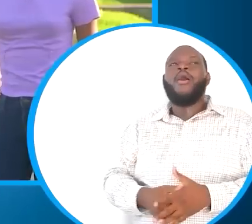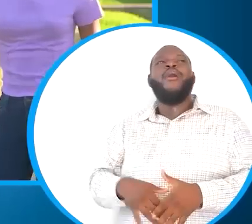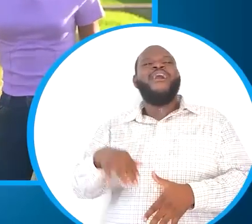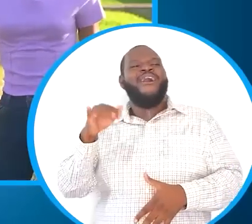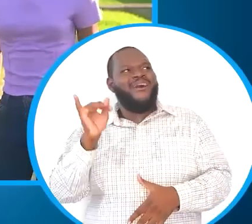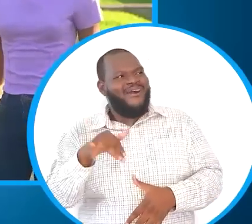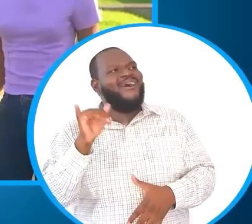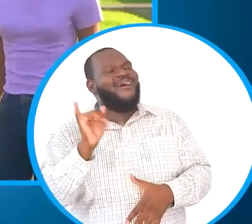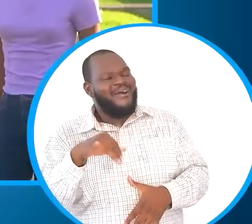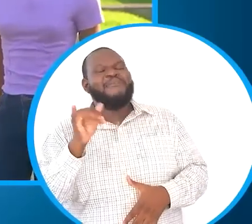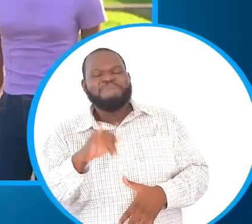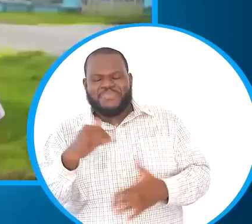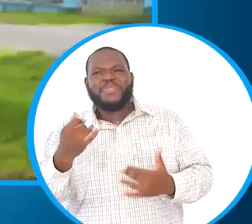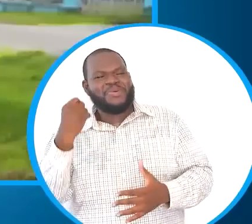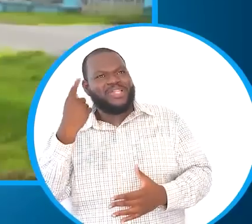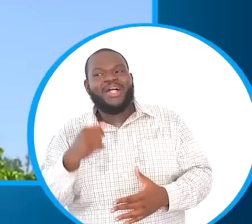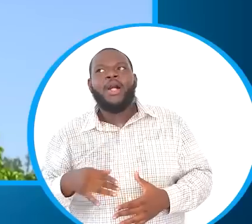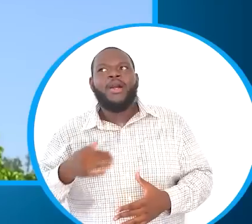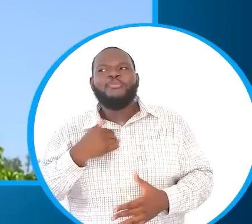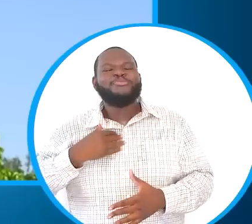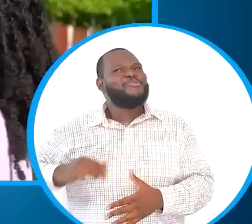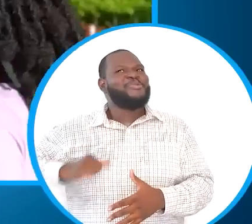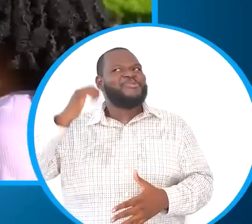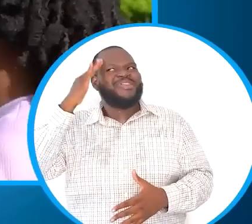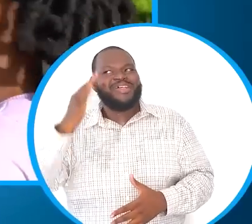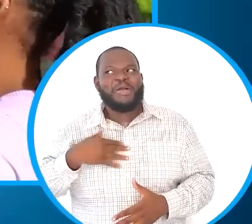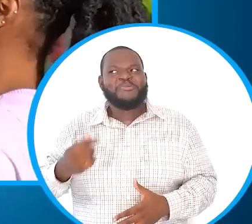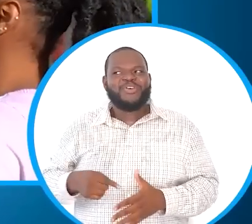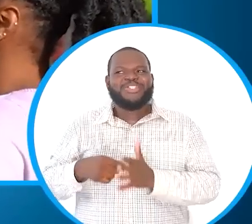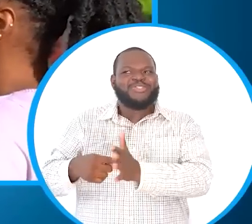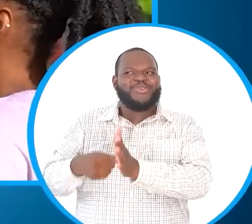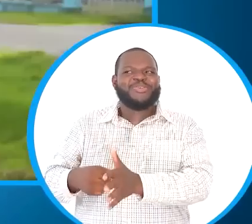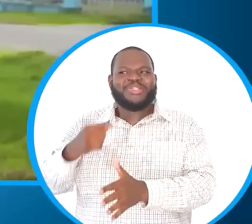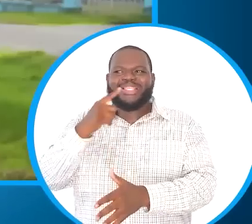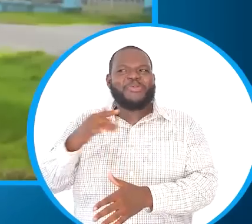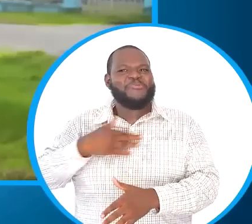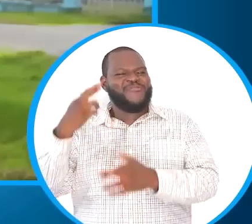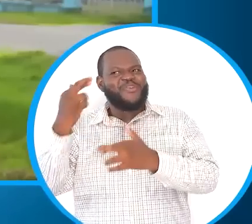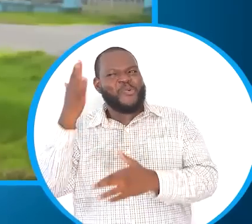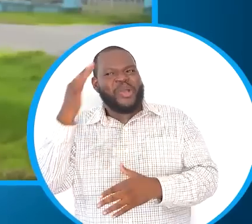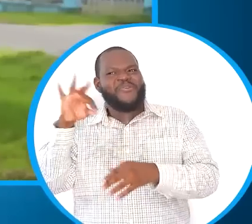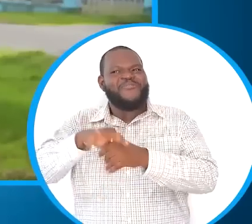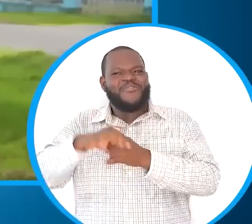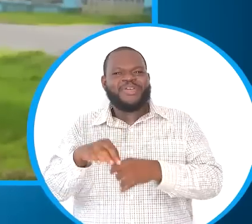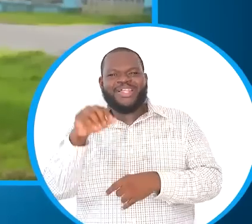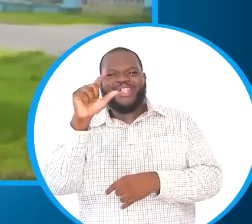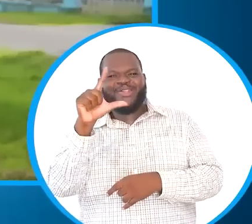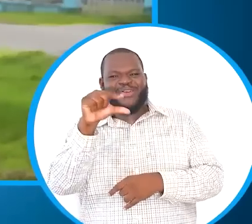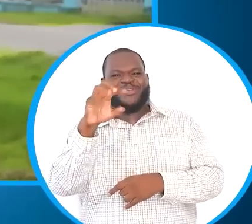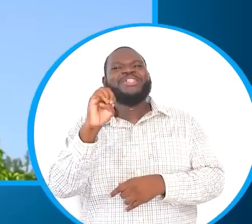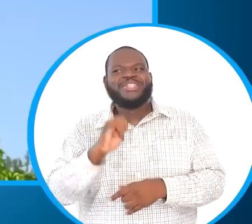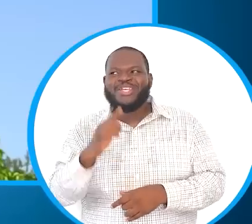Oh, I now understand. Thanks, Miss Anne. You're welcome. I'm gonna show off for me friends them why I will vote at the local